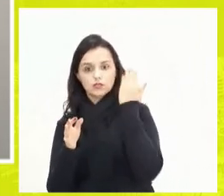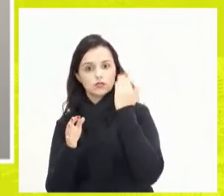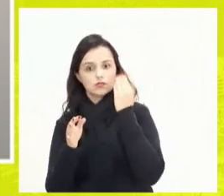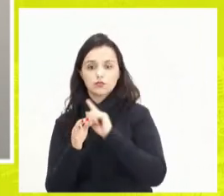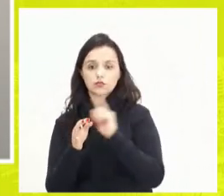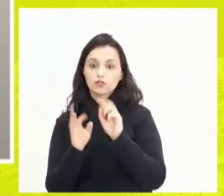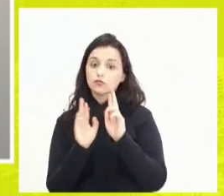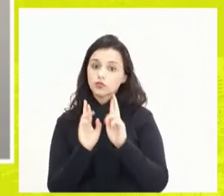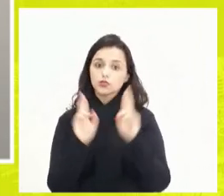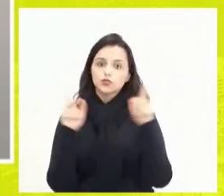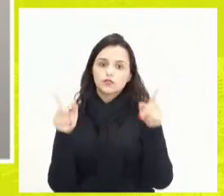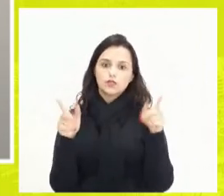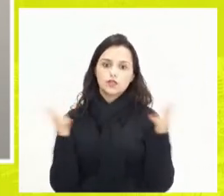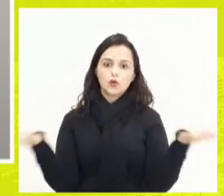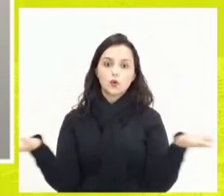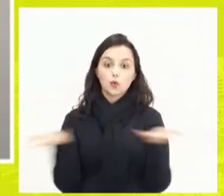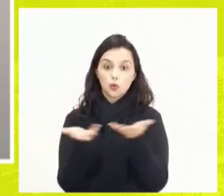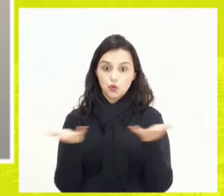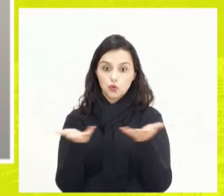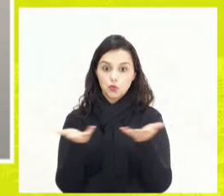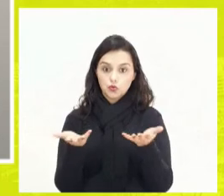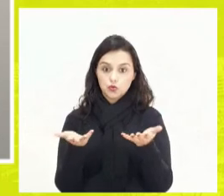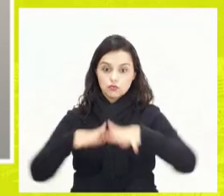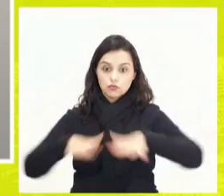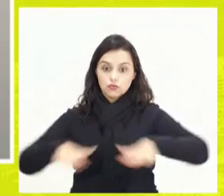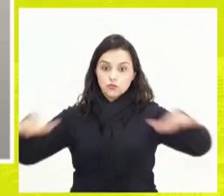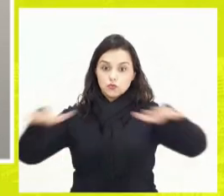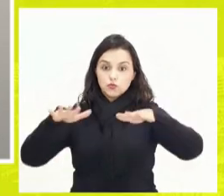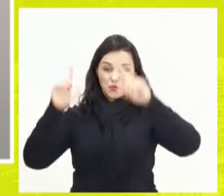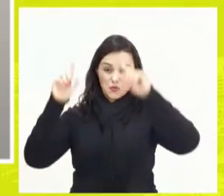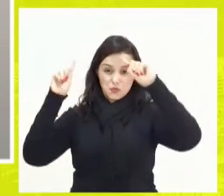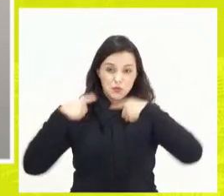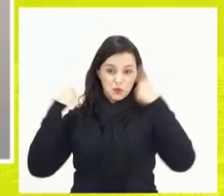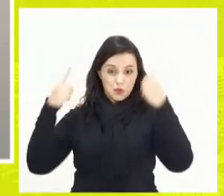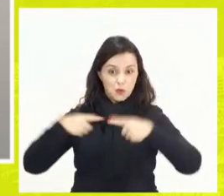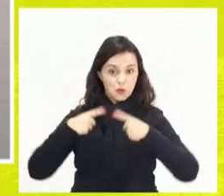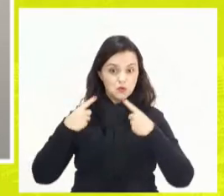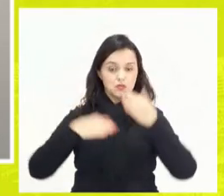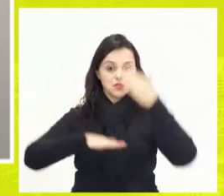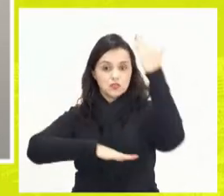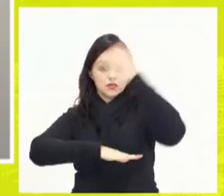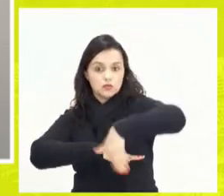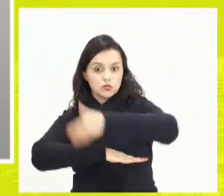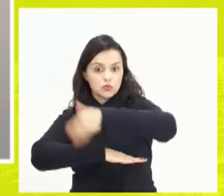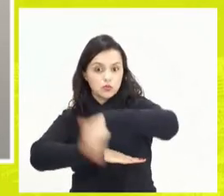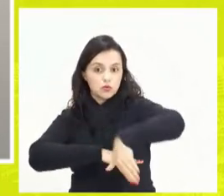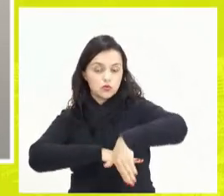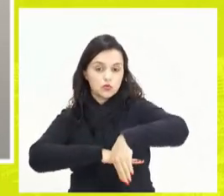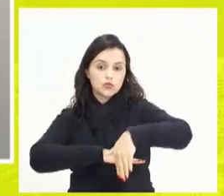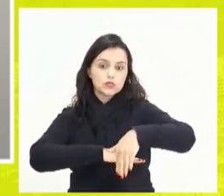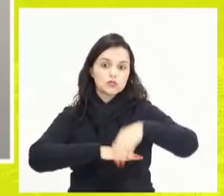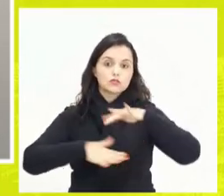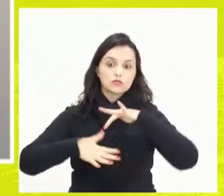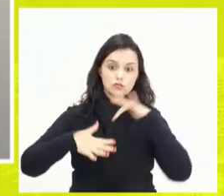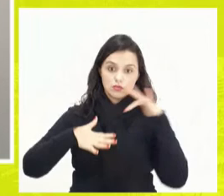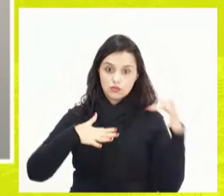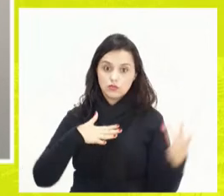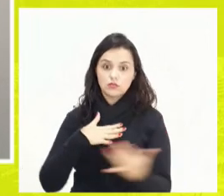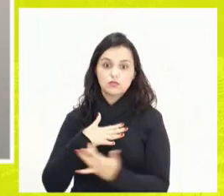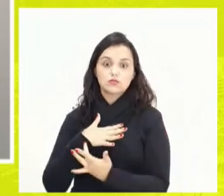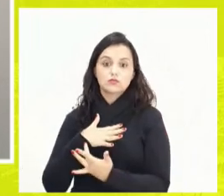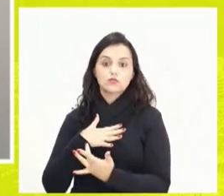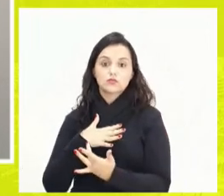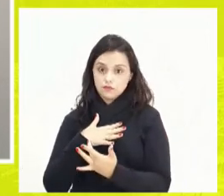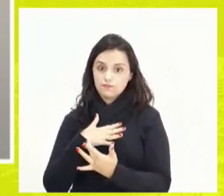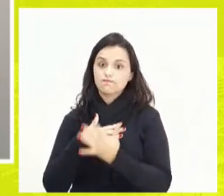scenario much more aggressive whether it is on the streets social media and nothing